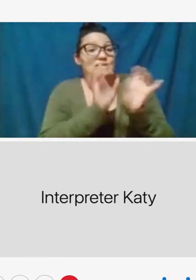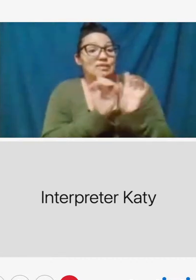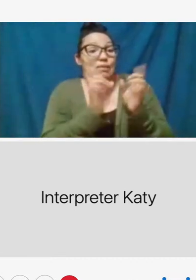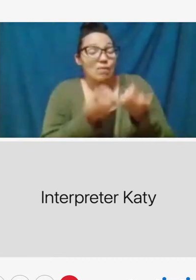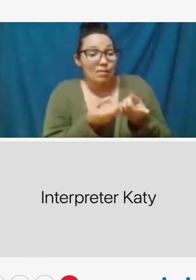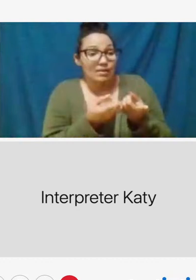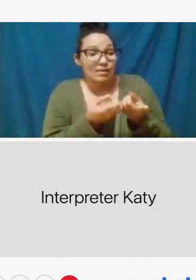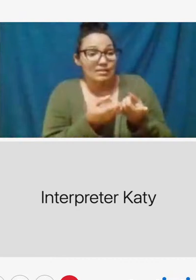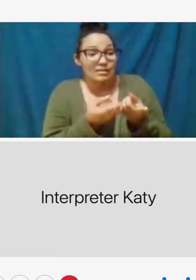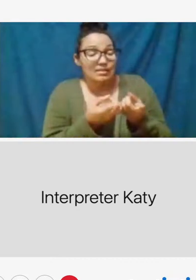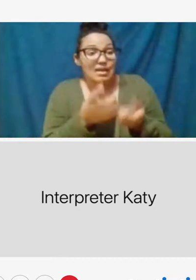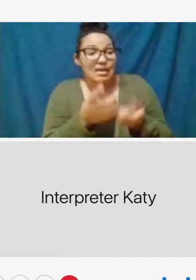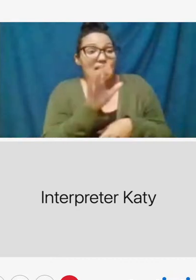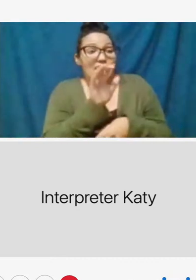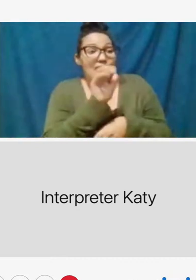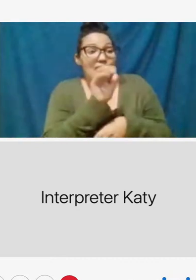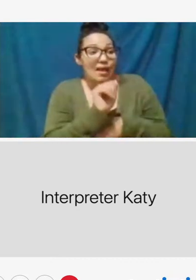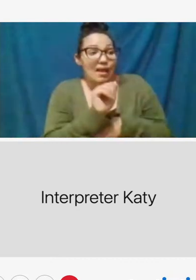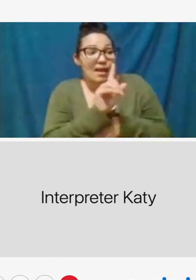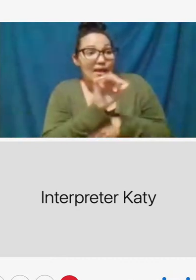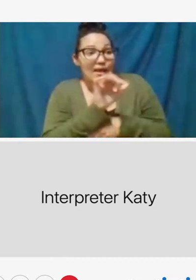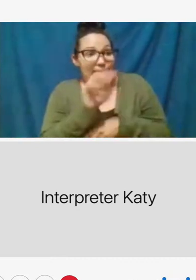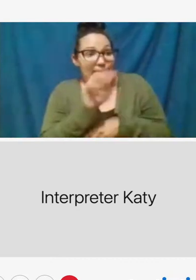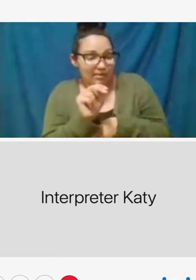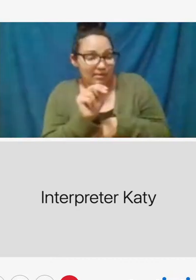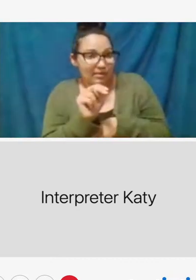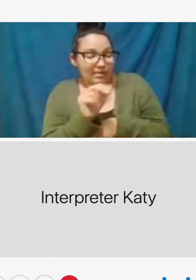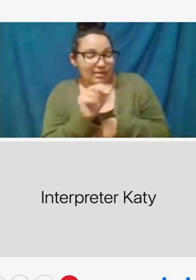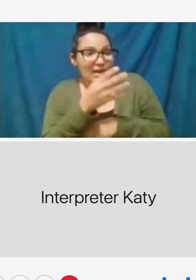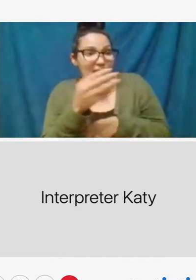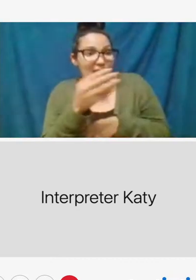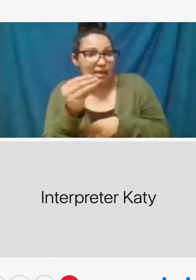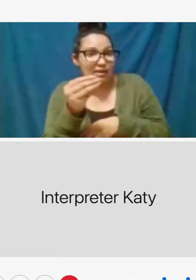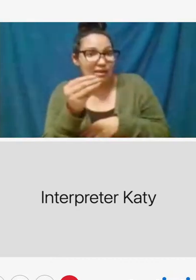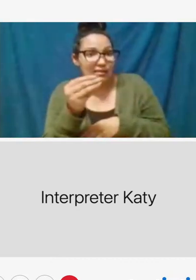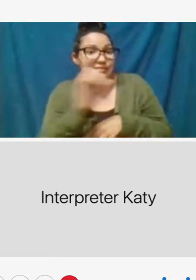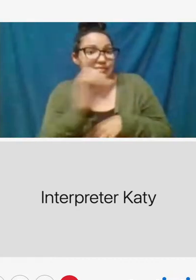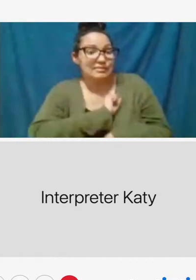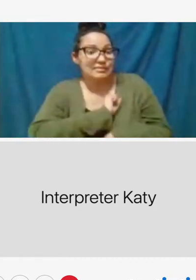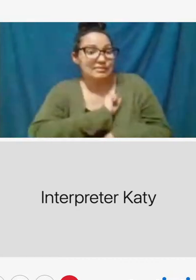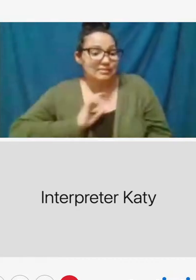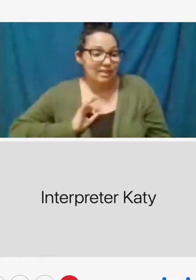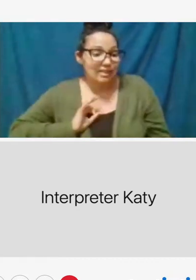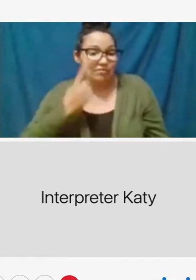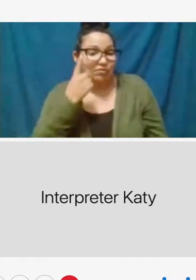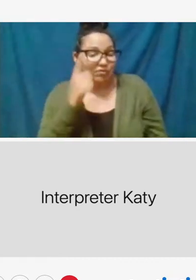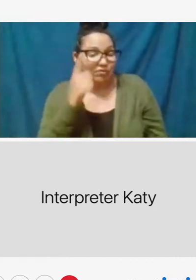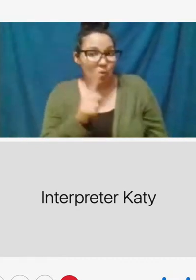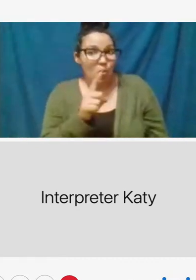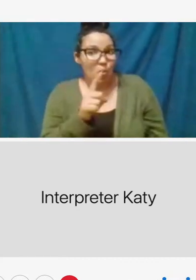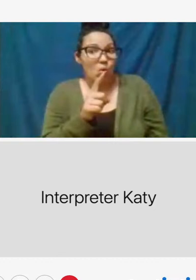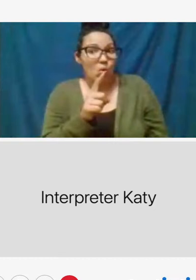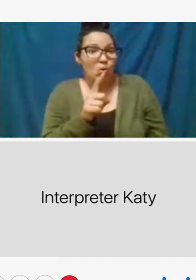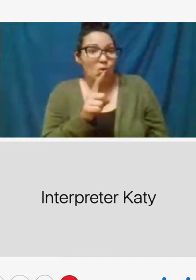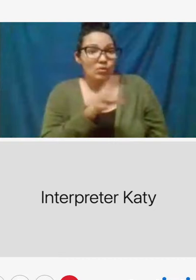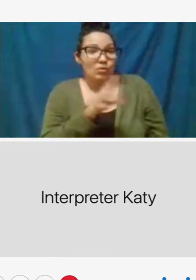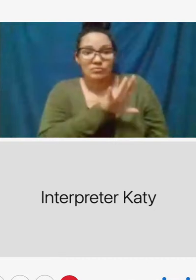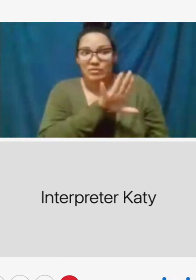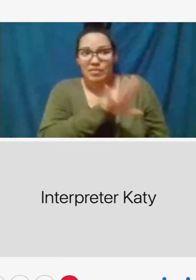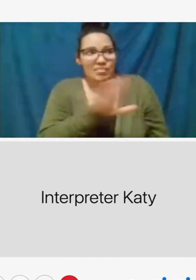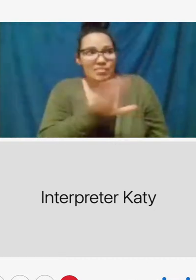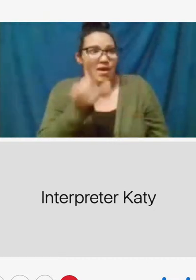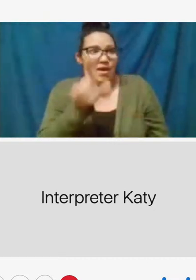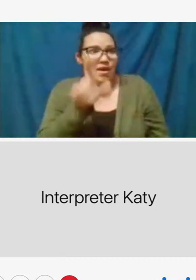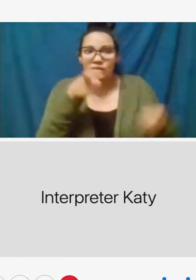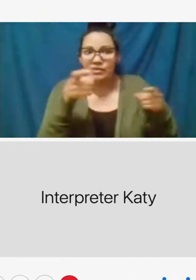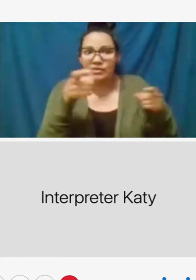Administration and and staff for uh What uh they had to deal with this morning at